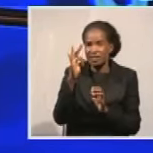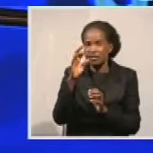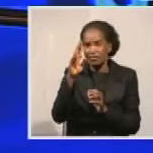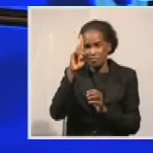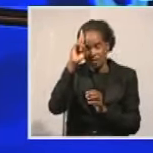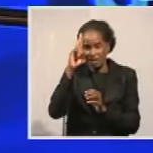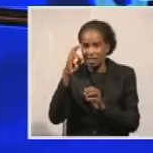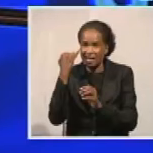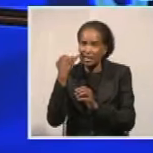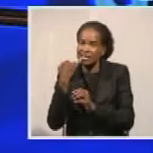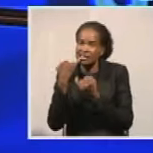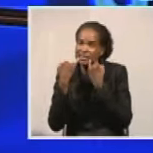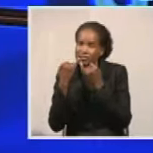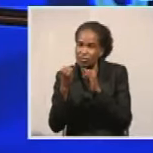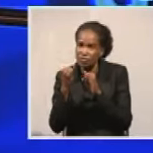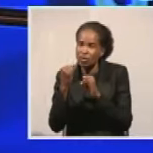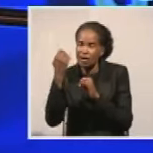And